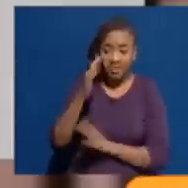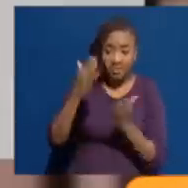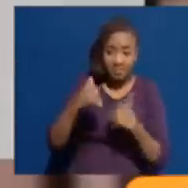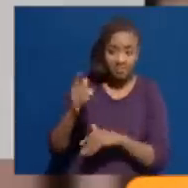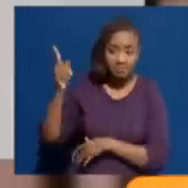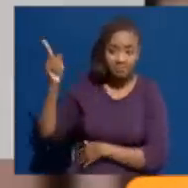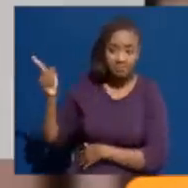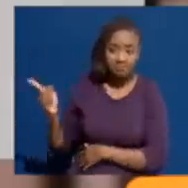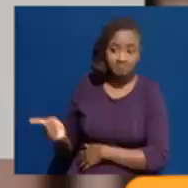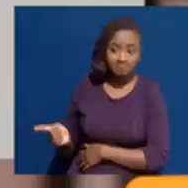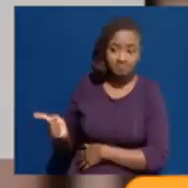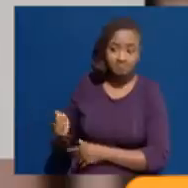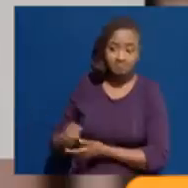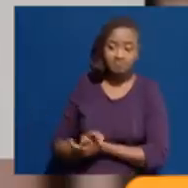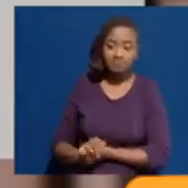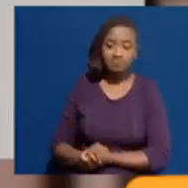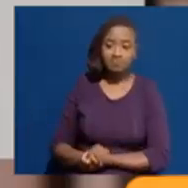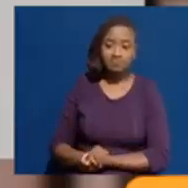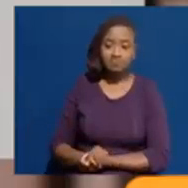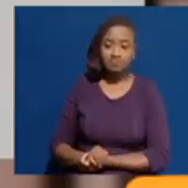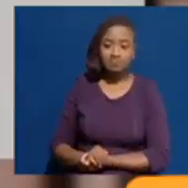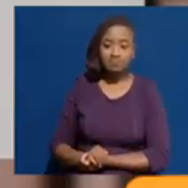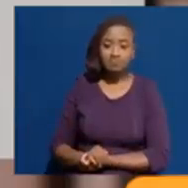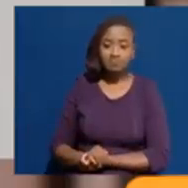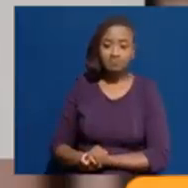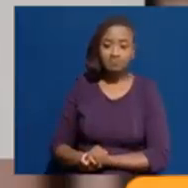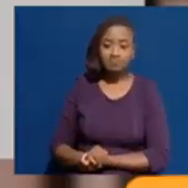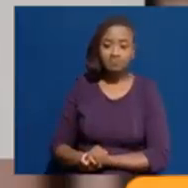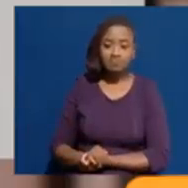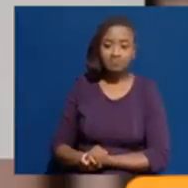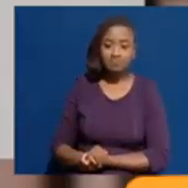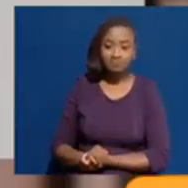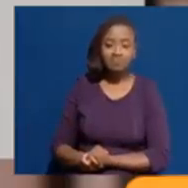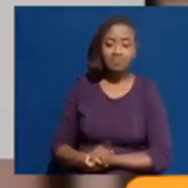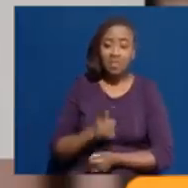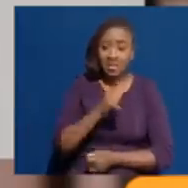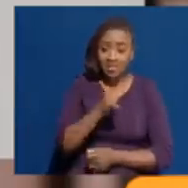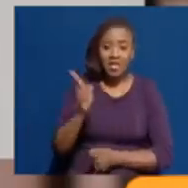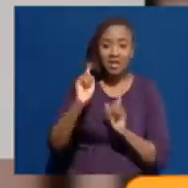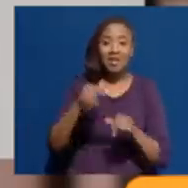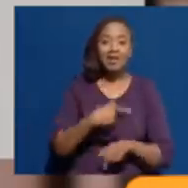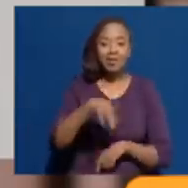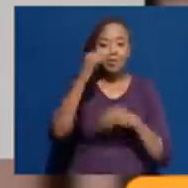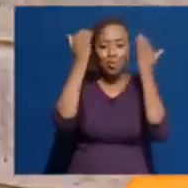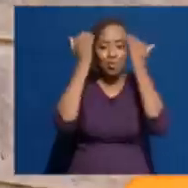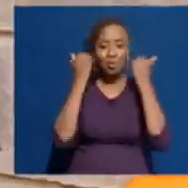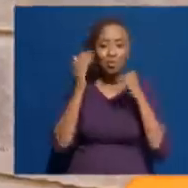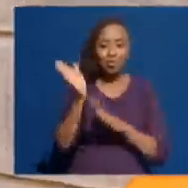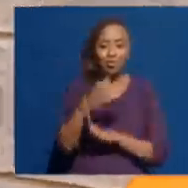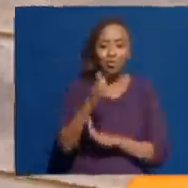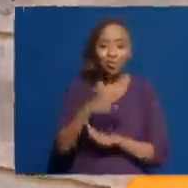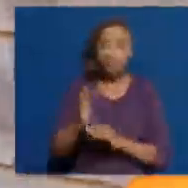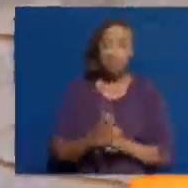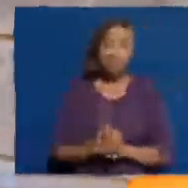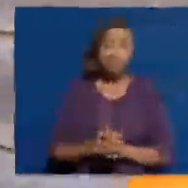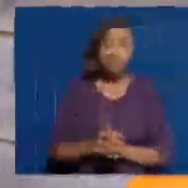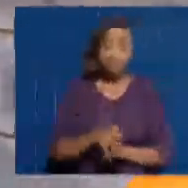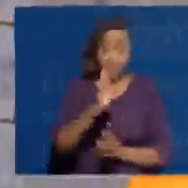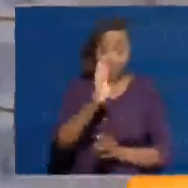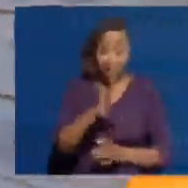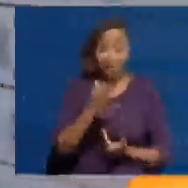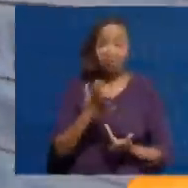Kalambo, Charity Njeri, and Masi Chepto. They are expected to be arraigned Thursday. Presumably for purposes